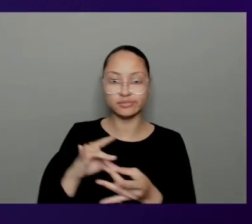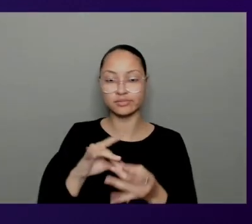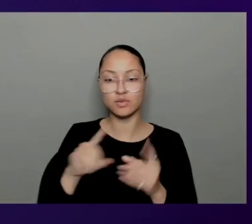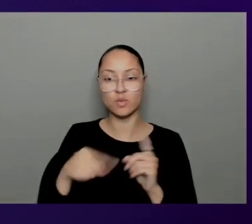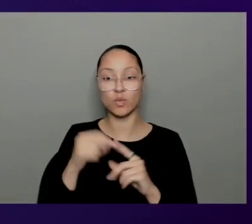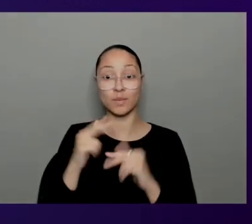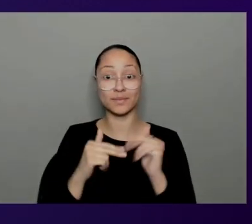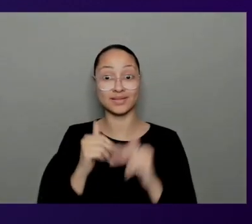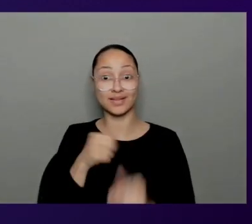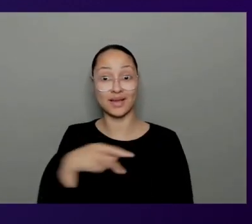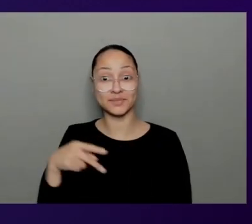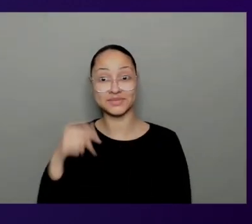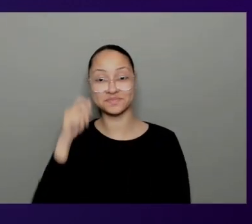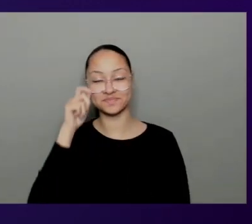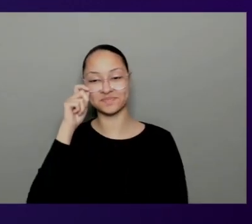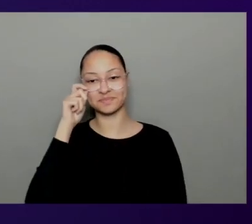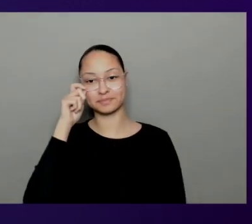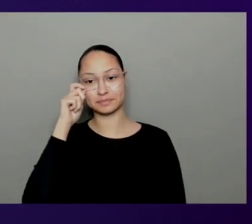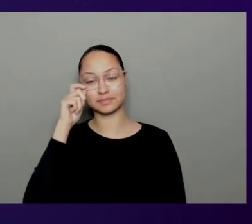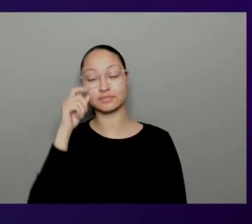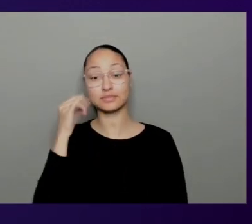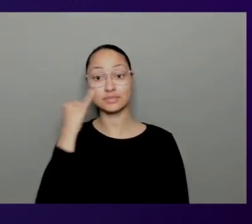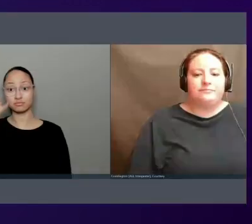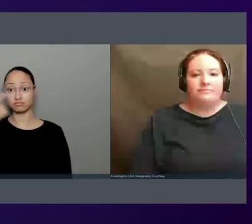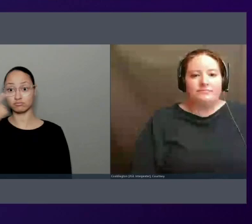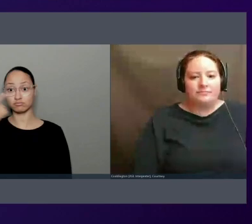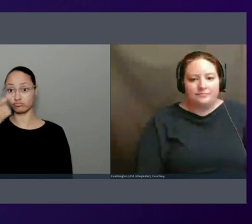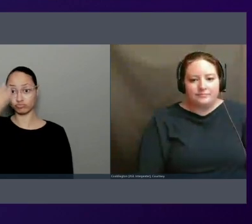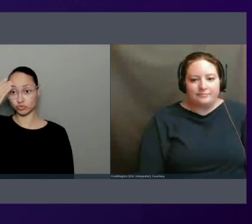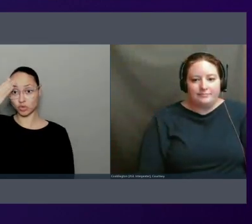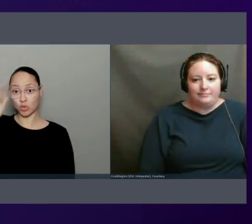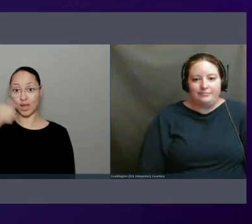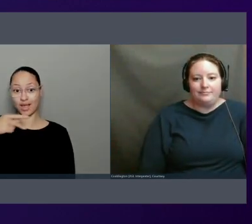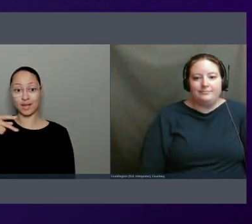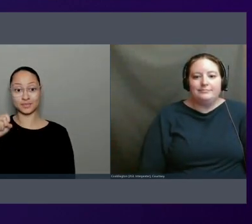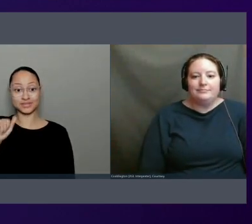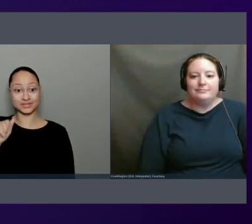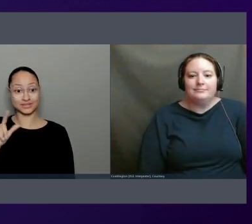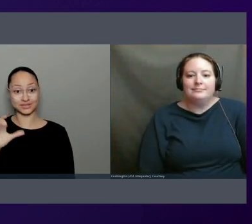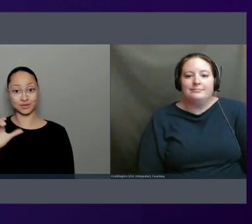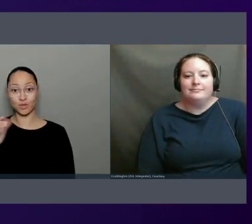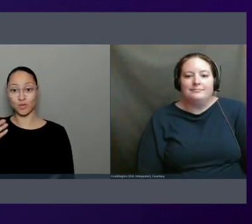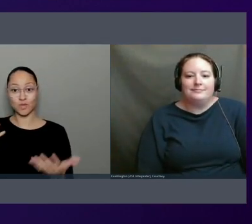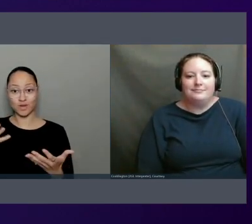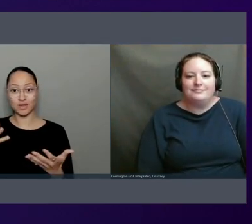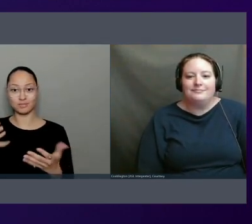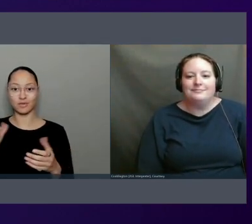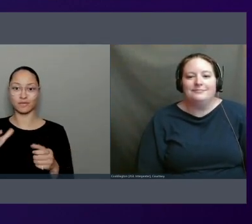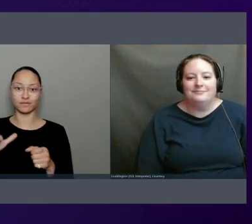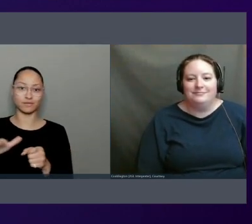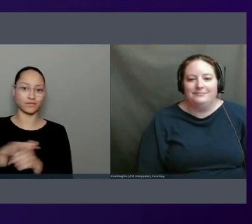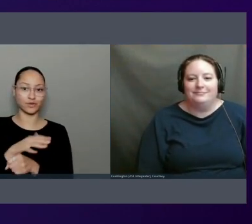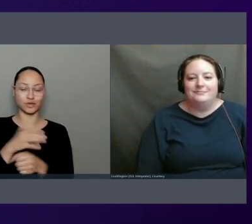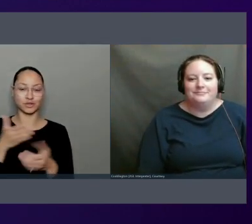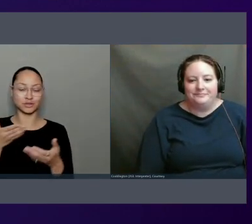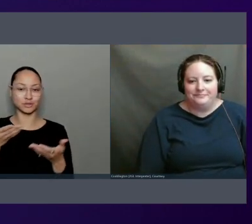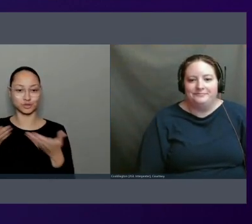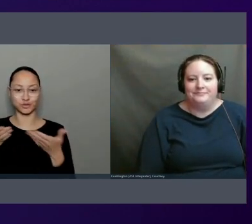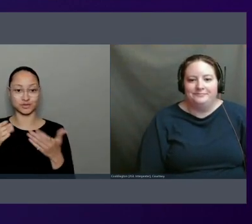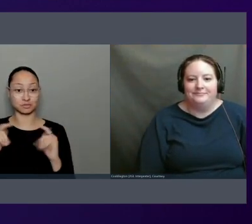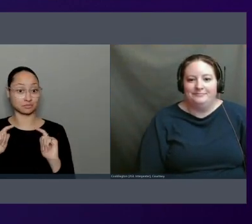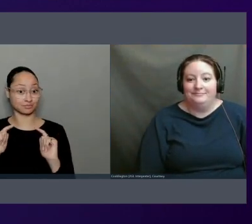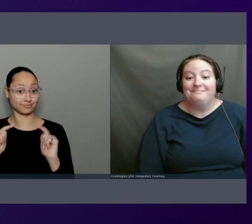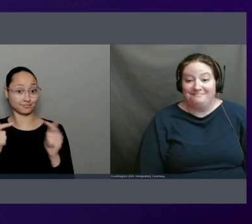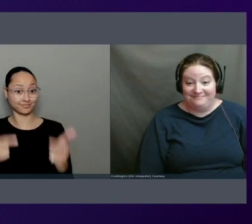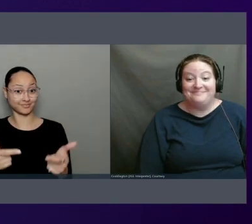if you're unfamiliar, AppSync is a fully managed GraphQL service. It offers the great benefits of having 2 endpoints delivered to users. You get